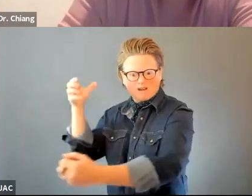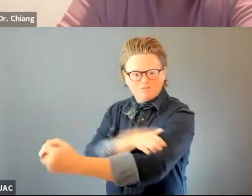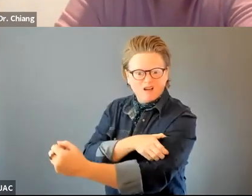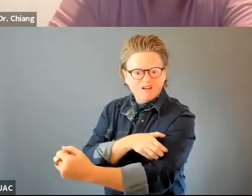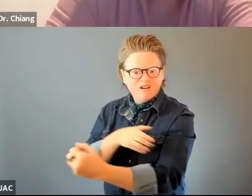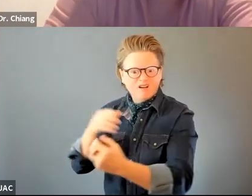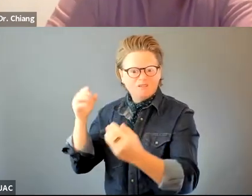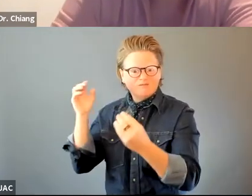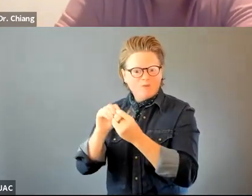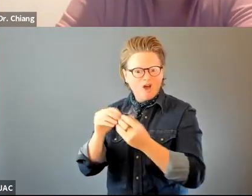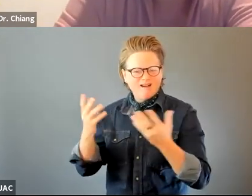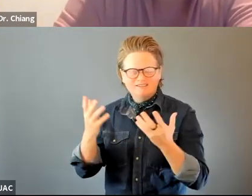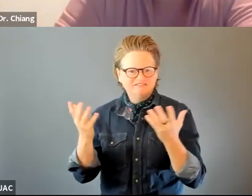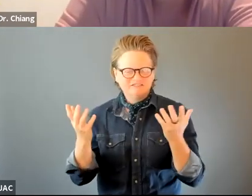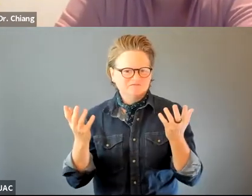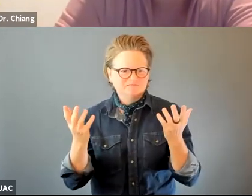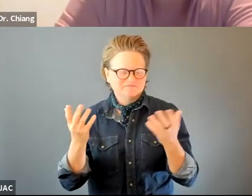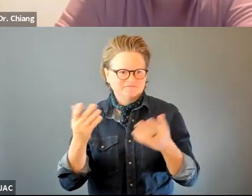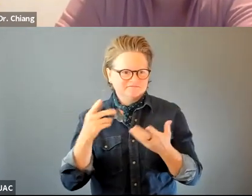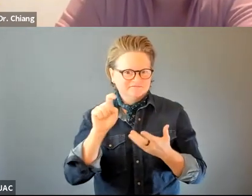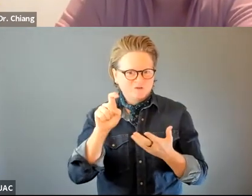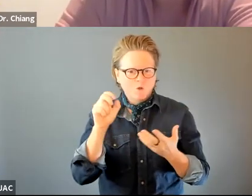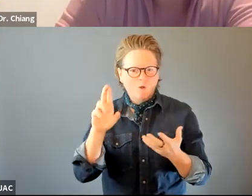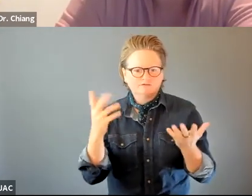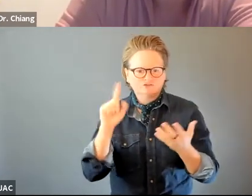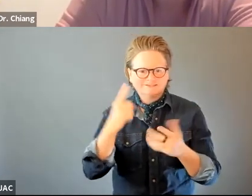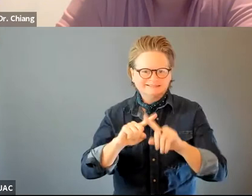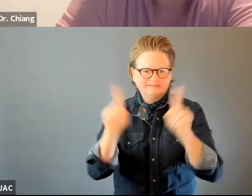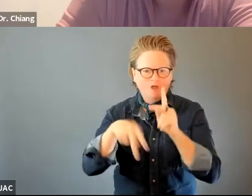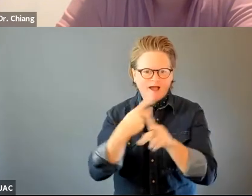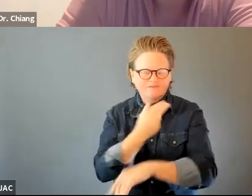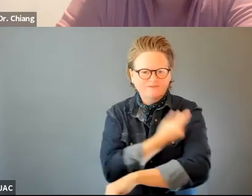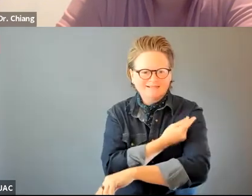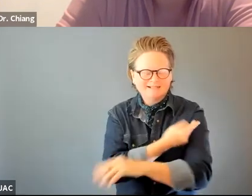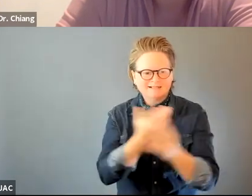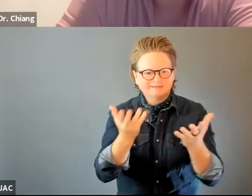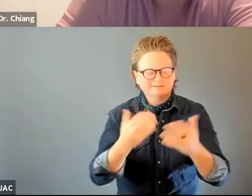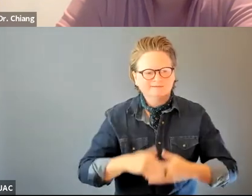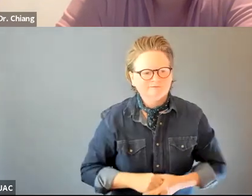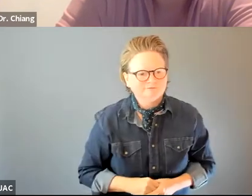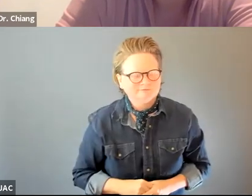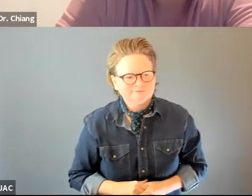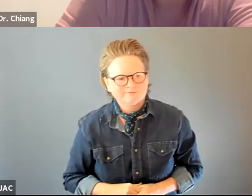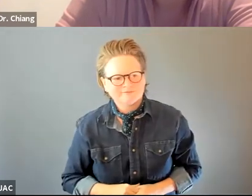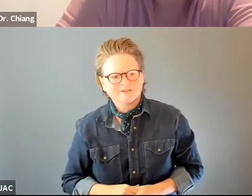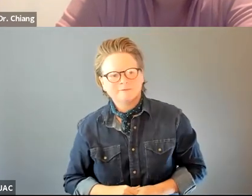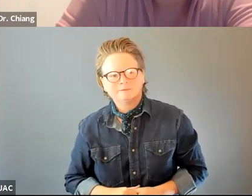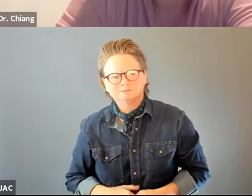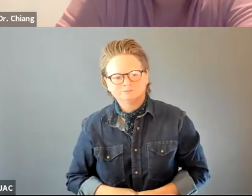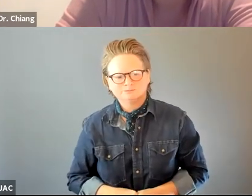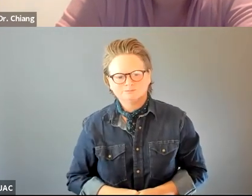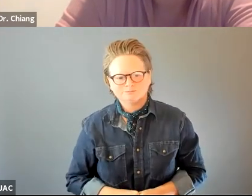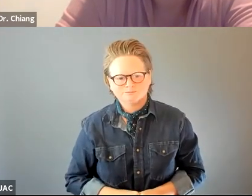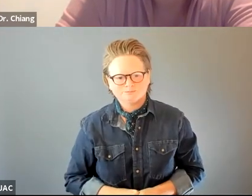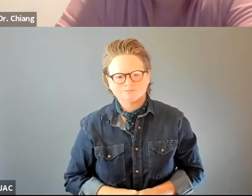Johnson & Johnson. So is theirs more powerful, or how does it, just kind of having a question about the difference between